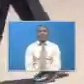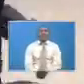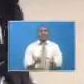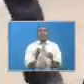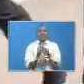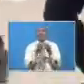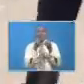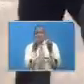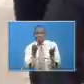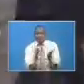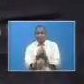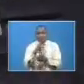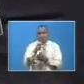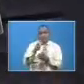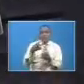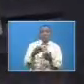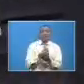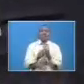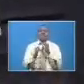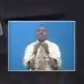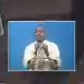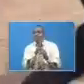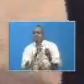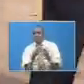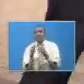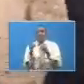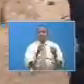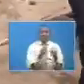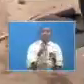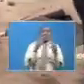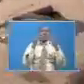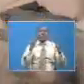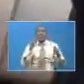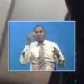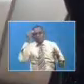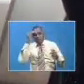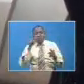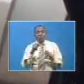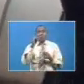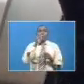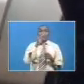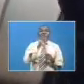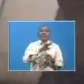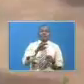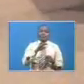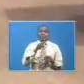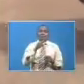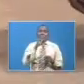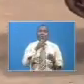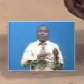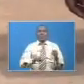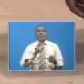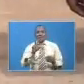this information, GTV News sampled views of some members of the public, including a mother of three, about